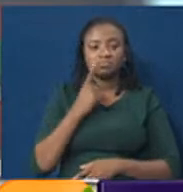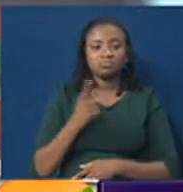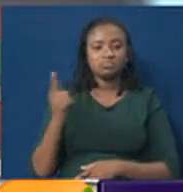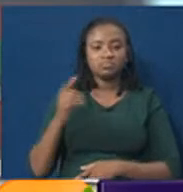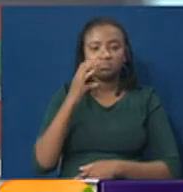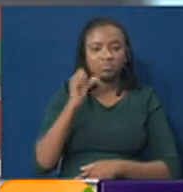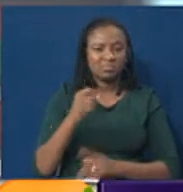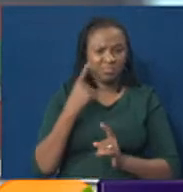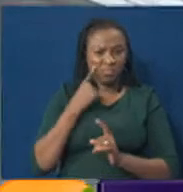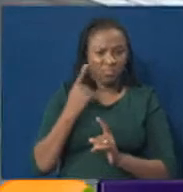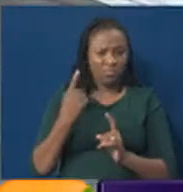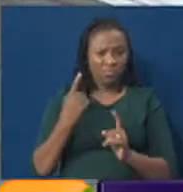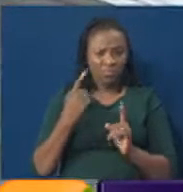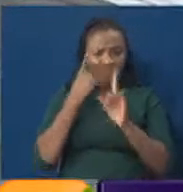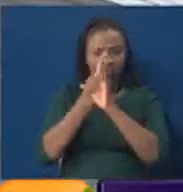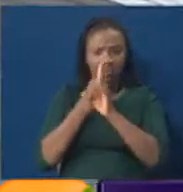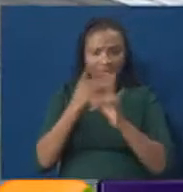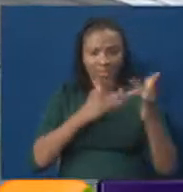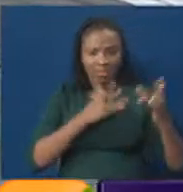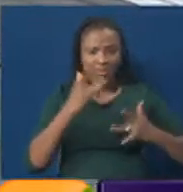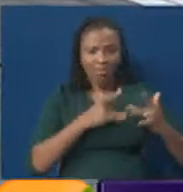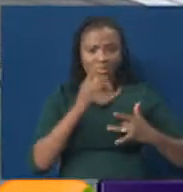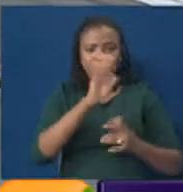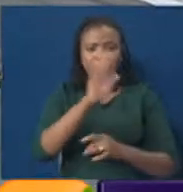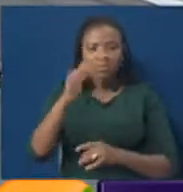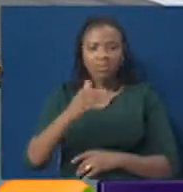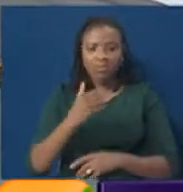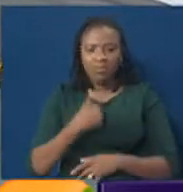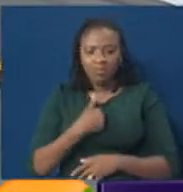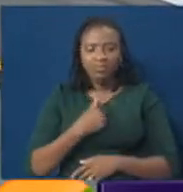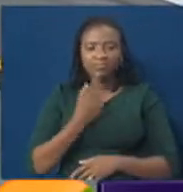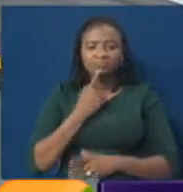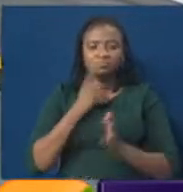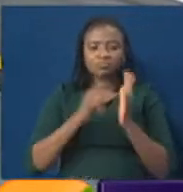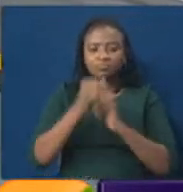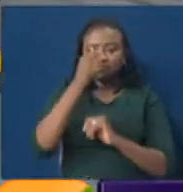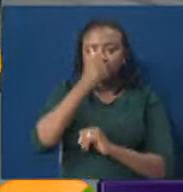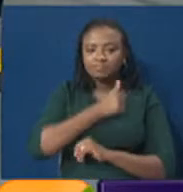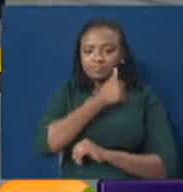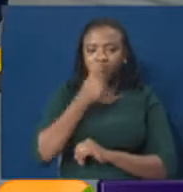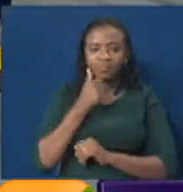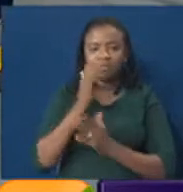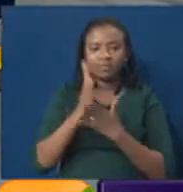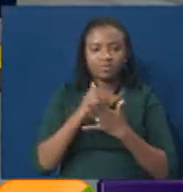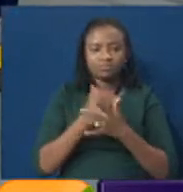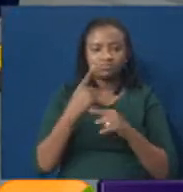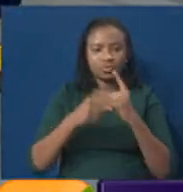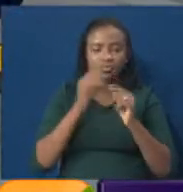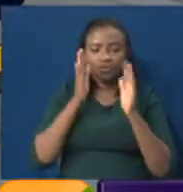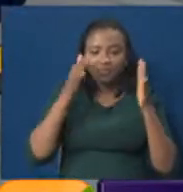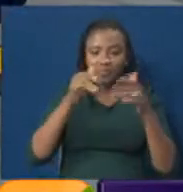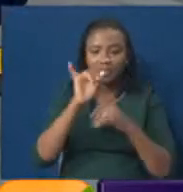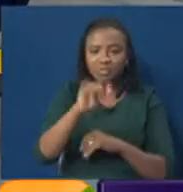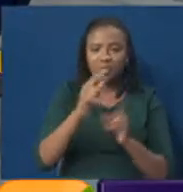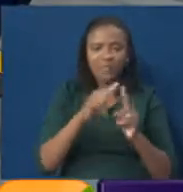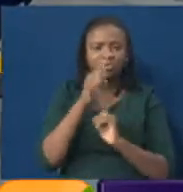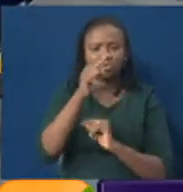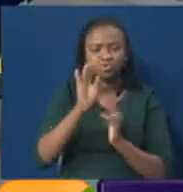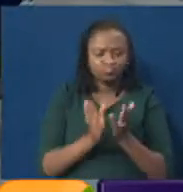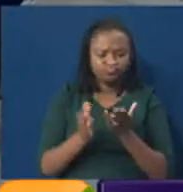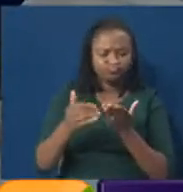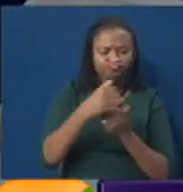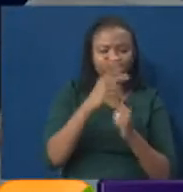studio, especially on why you should let the private sector be the one to deal with this. But I want to ask you a specific question. So you're collecting about 73 billion